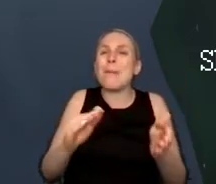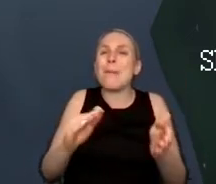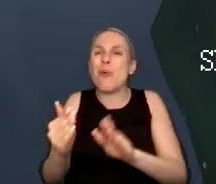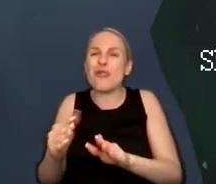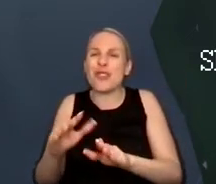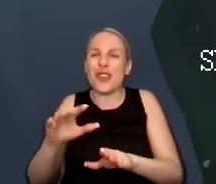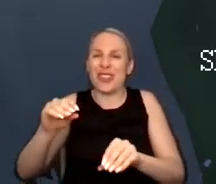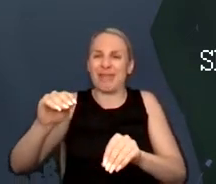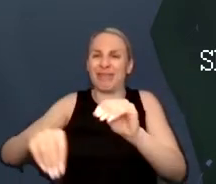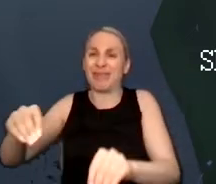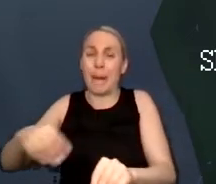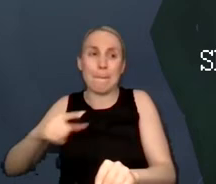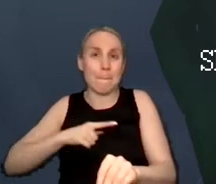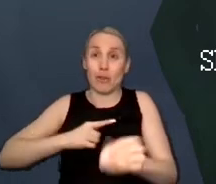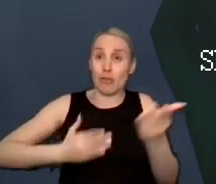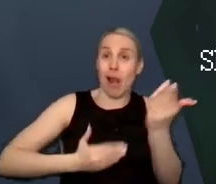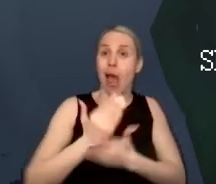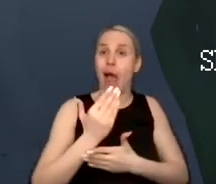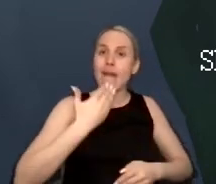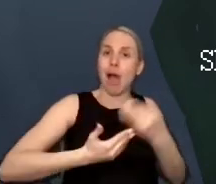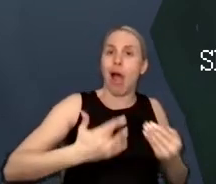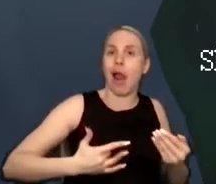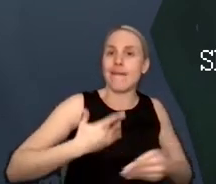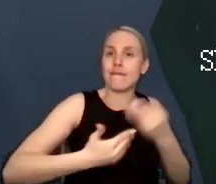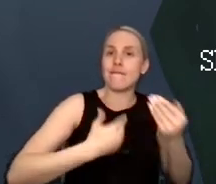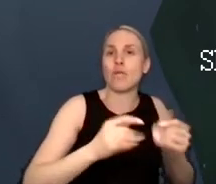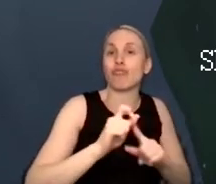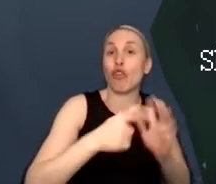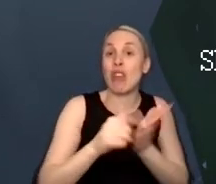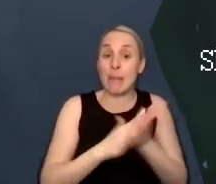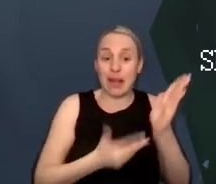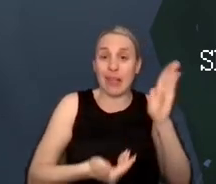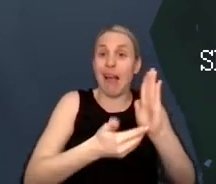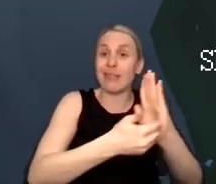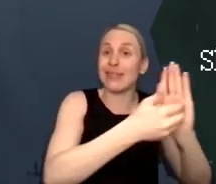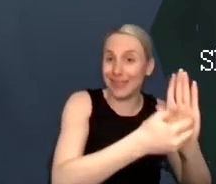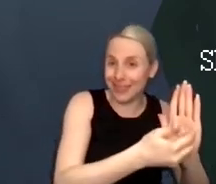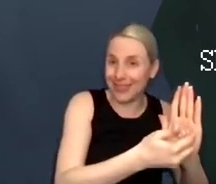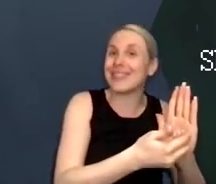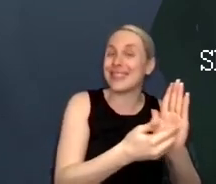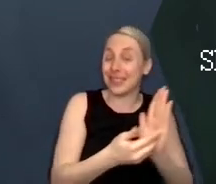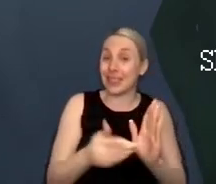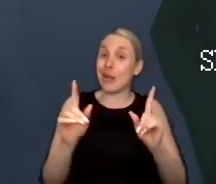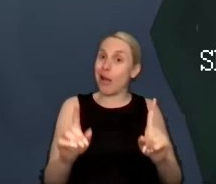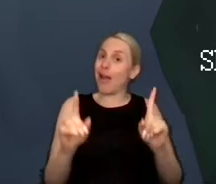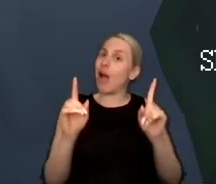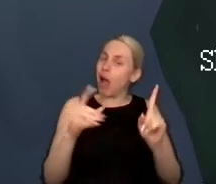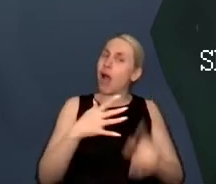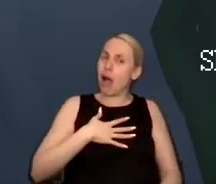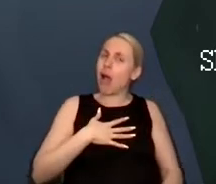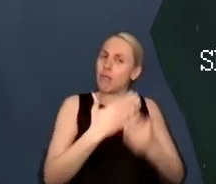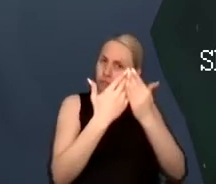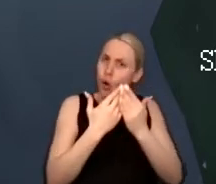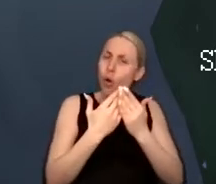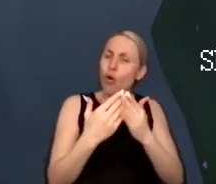it's a living project and so on. But I think it is really nice to honor like those moments of a